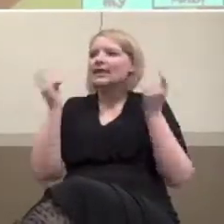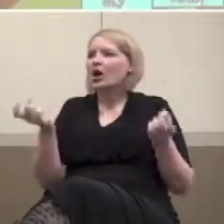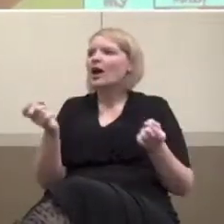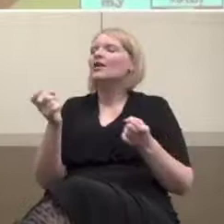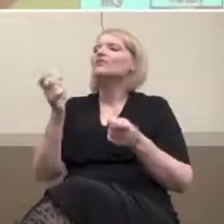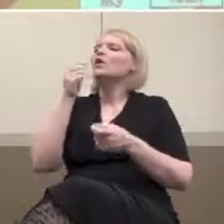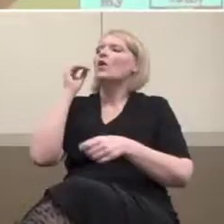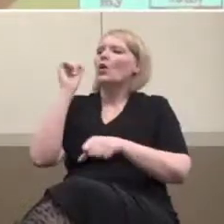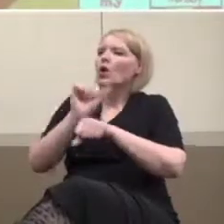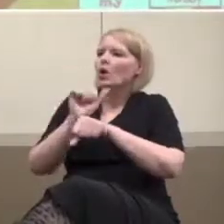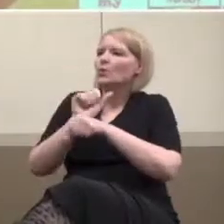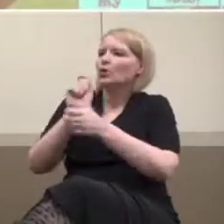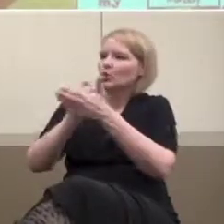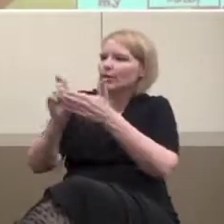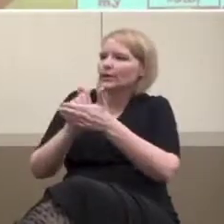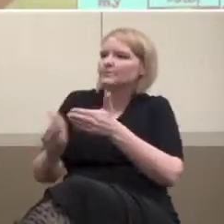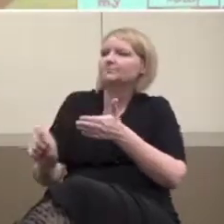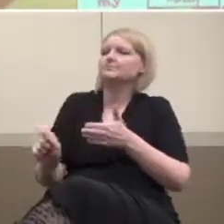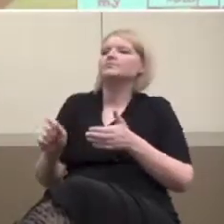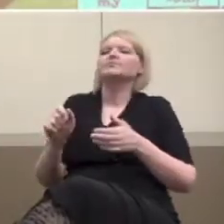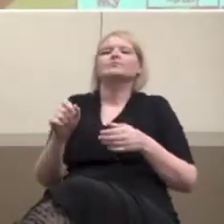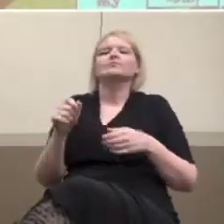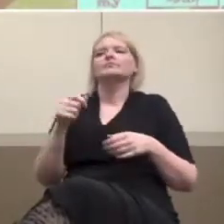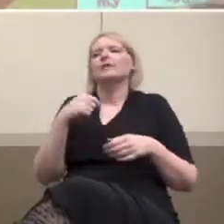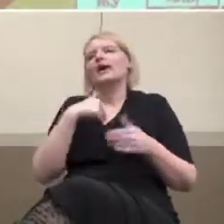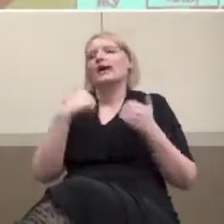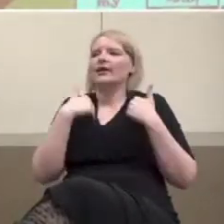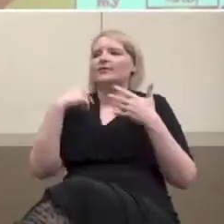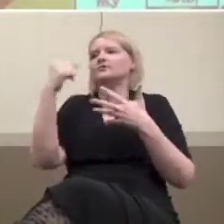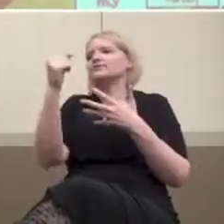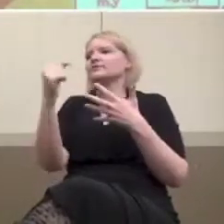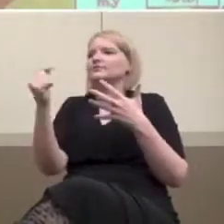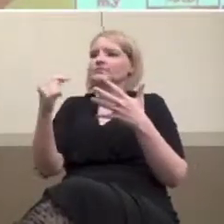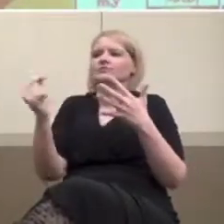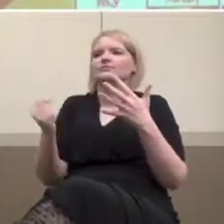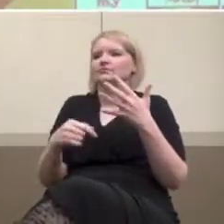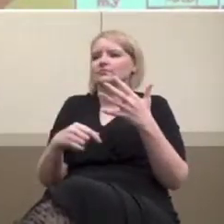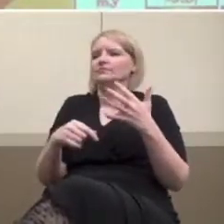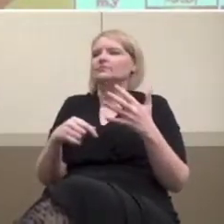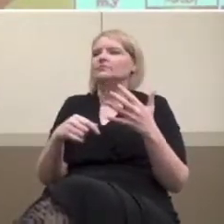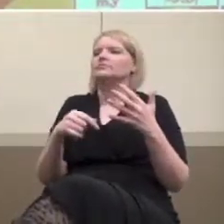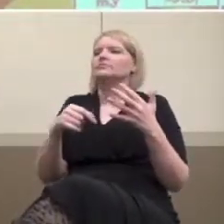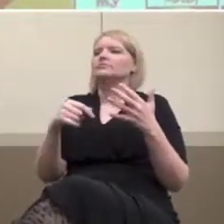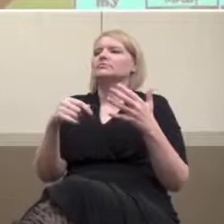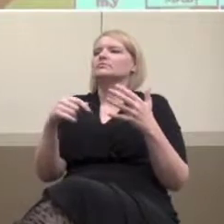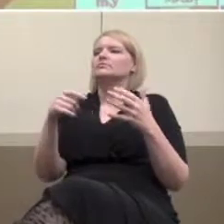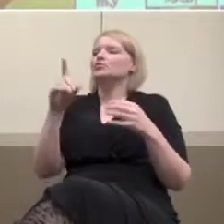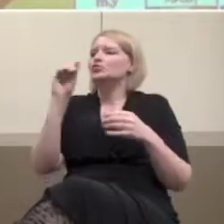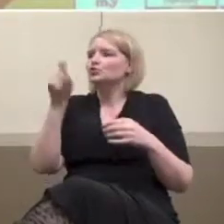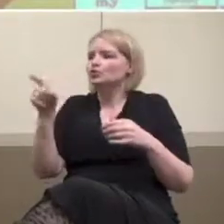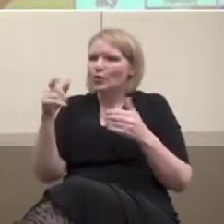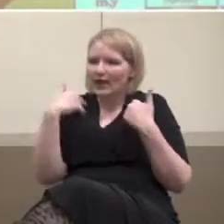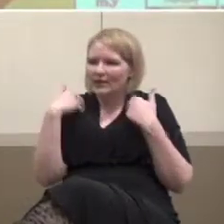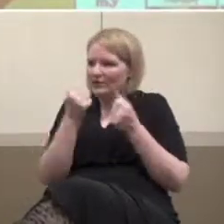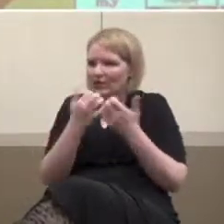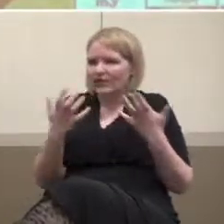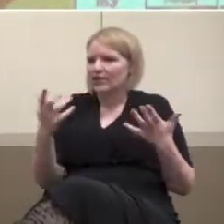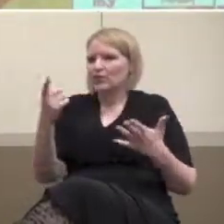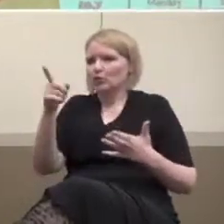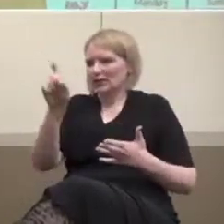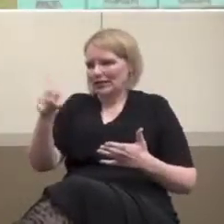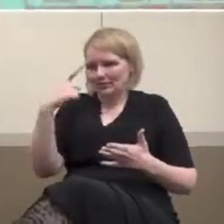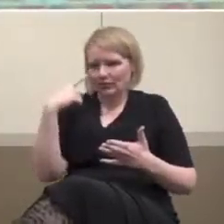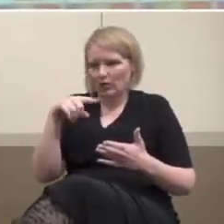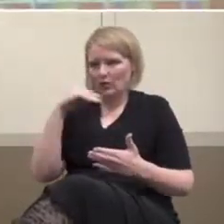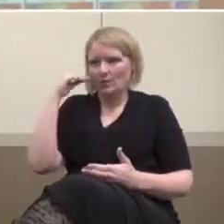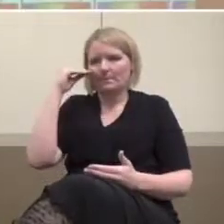assignment book so they actually have to show it? I have this, this, and this. And then do you have everything you need for home?